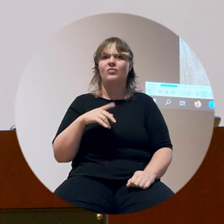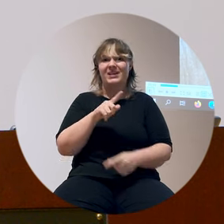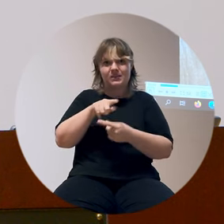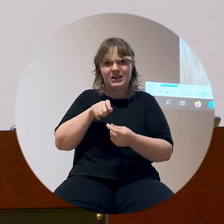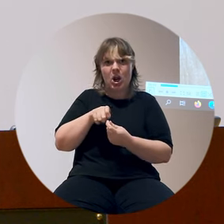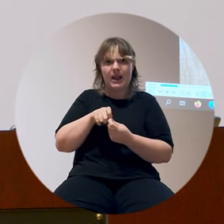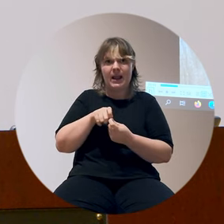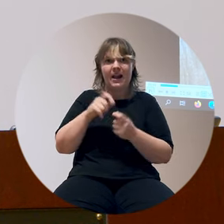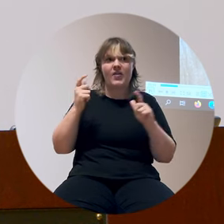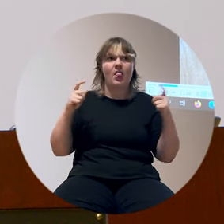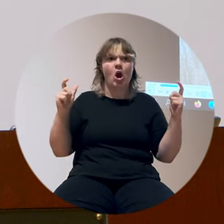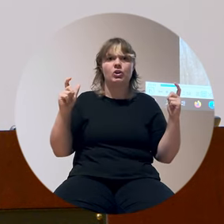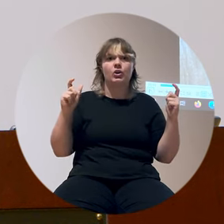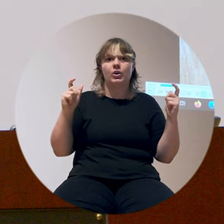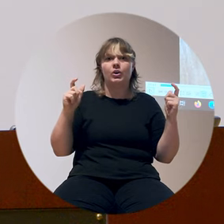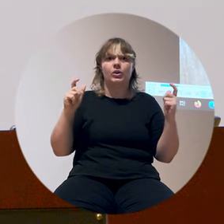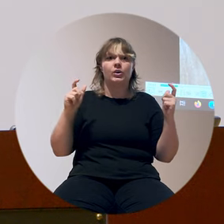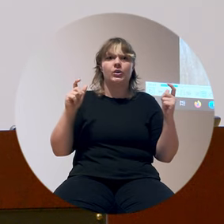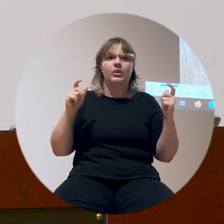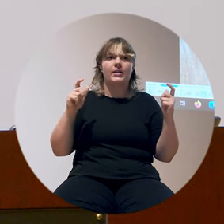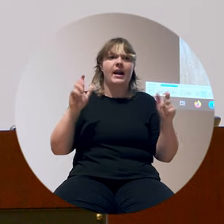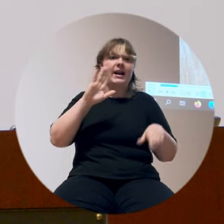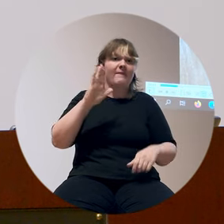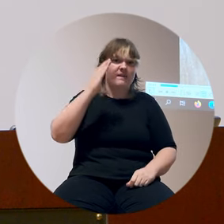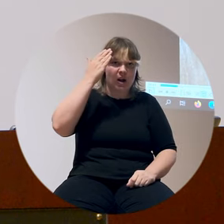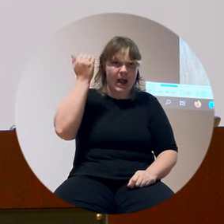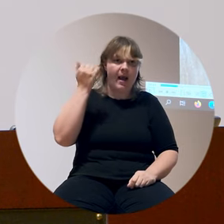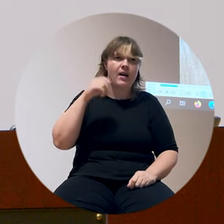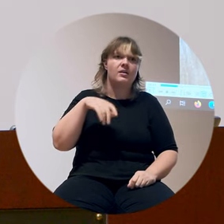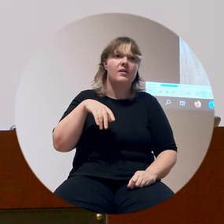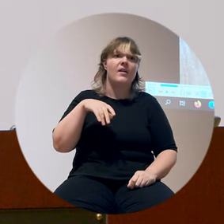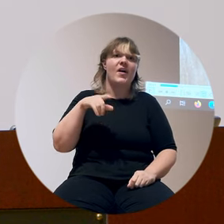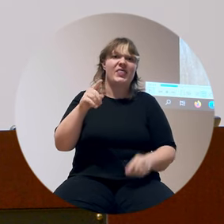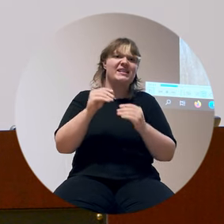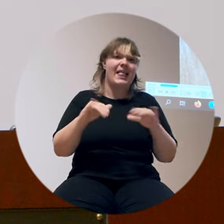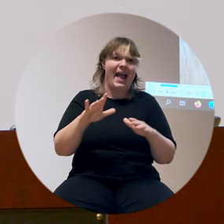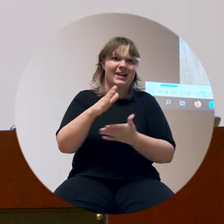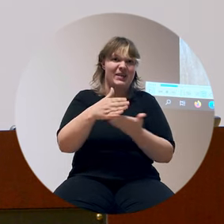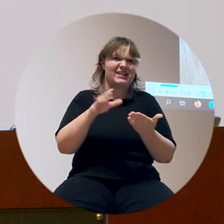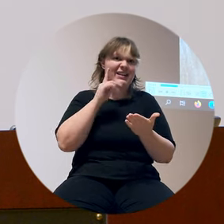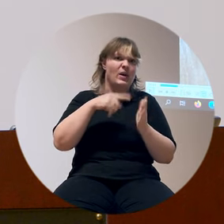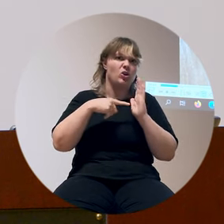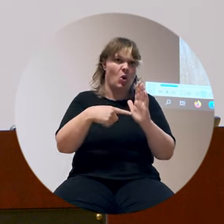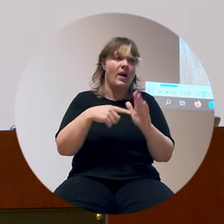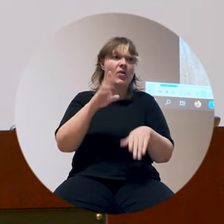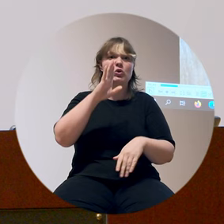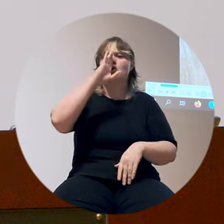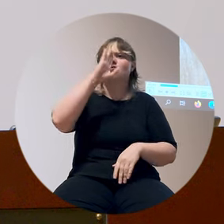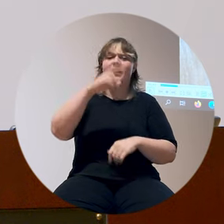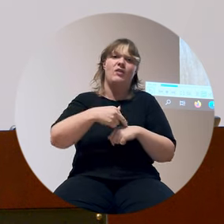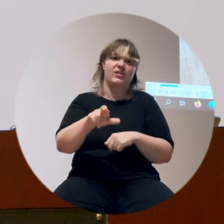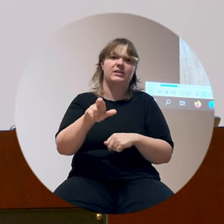particularly the larger, Never Forget or This Land piece that I was showing you, those are direct references